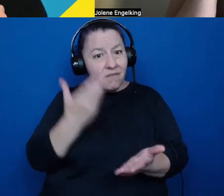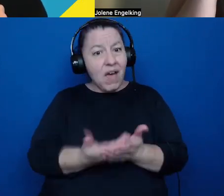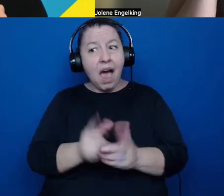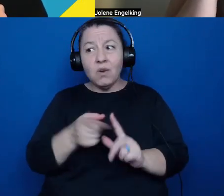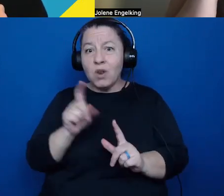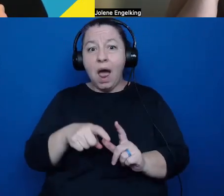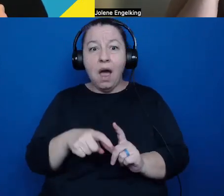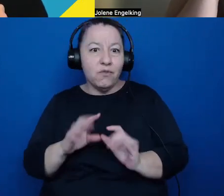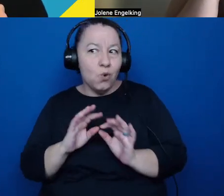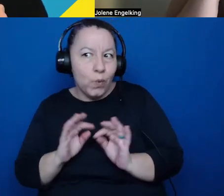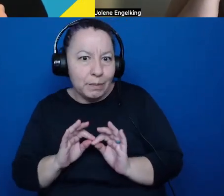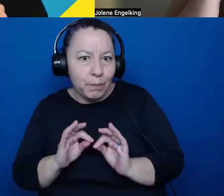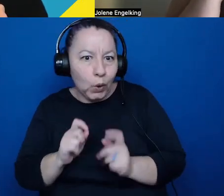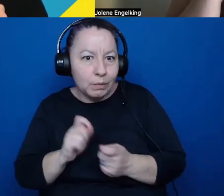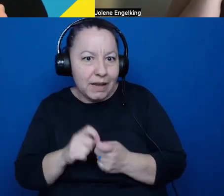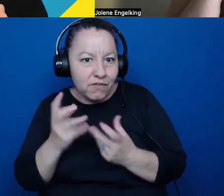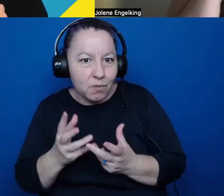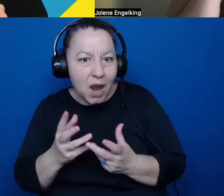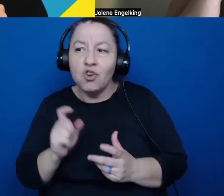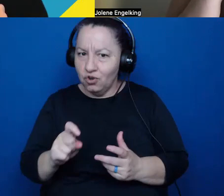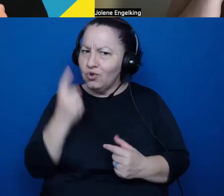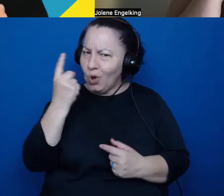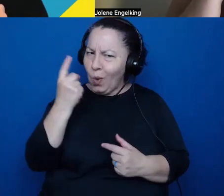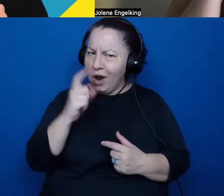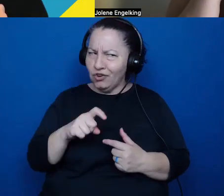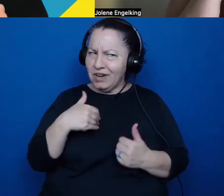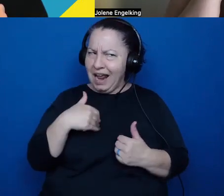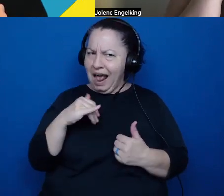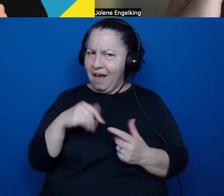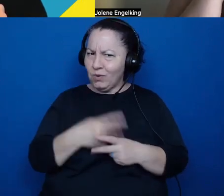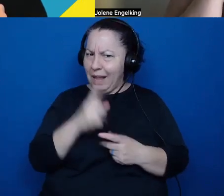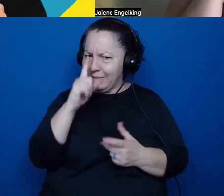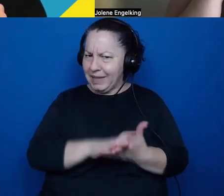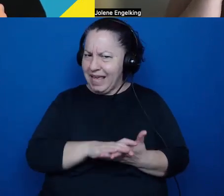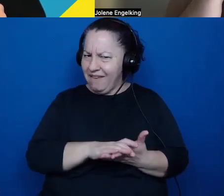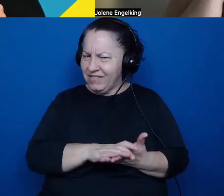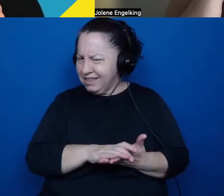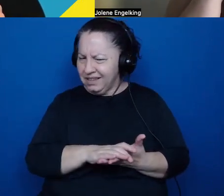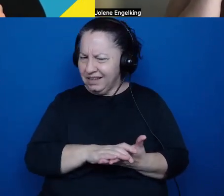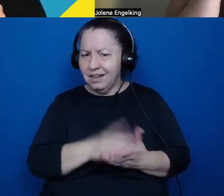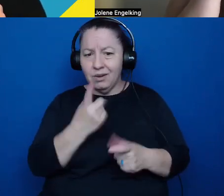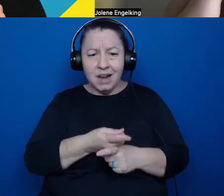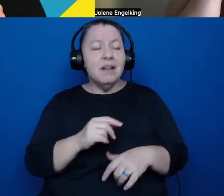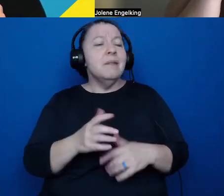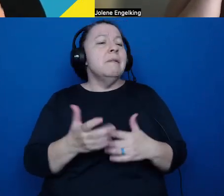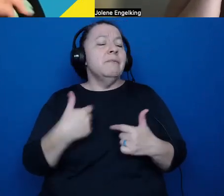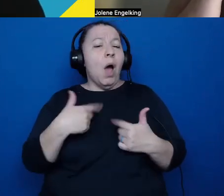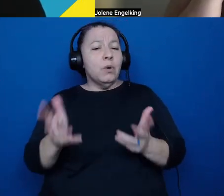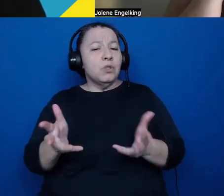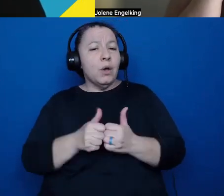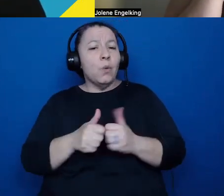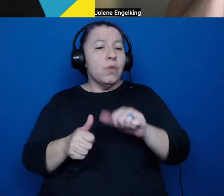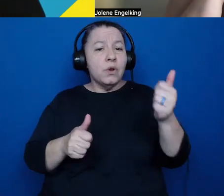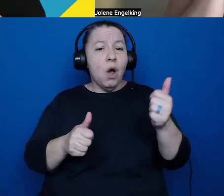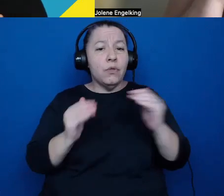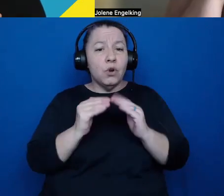whisper certain things, I think that you should question whether or not you should be having those beliefs, right? I was talking with another colleague